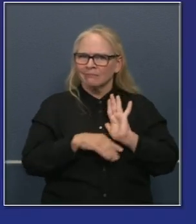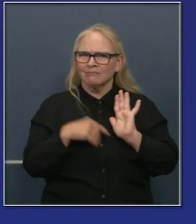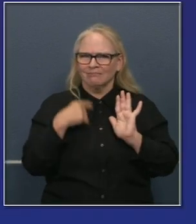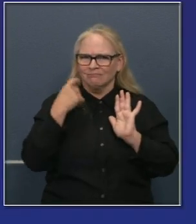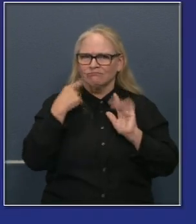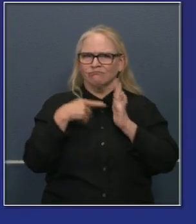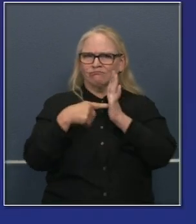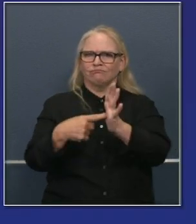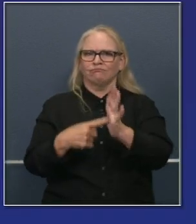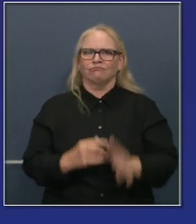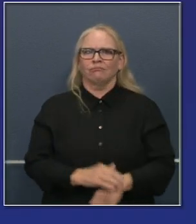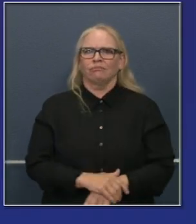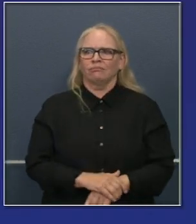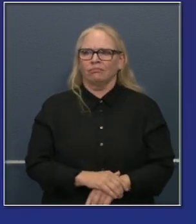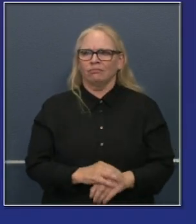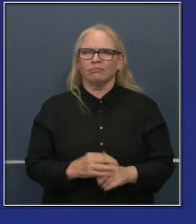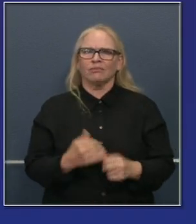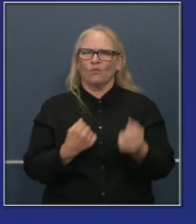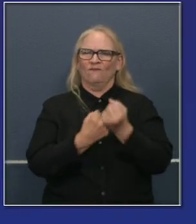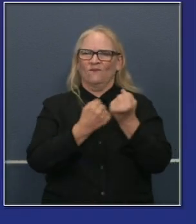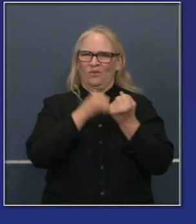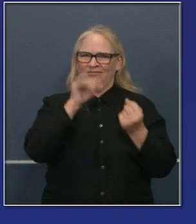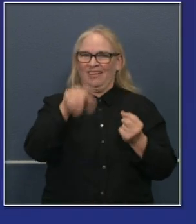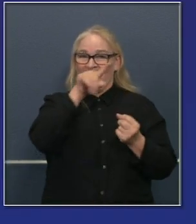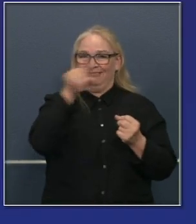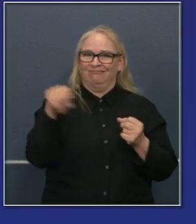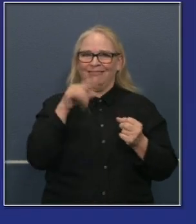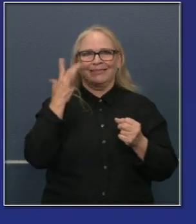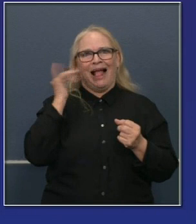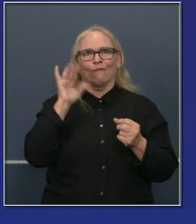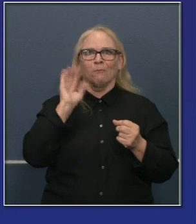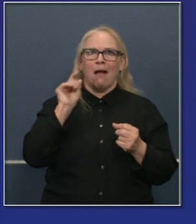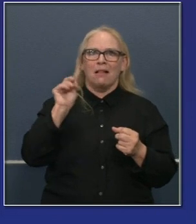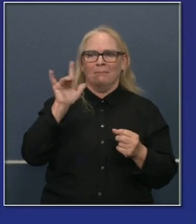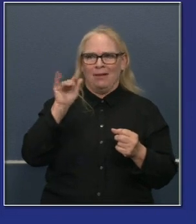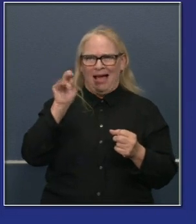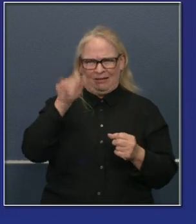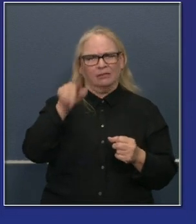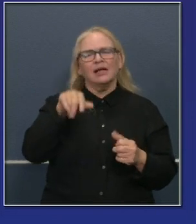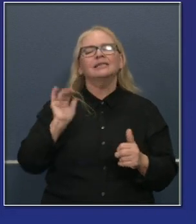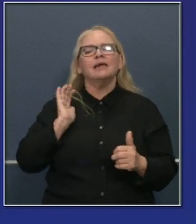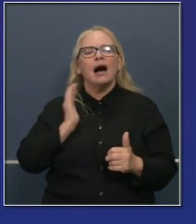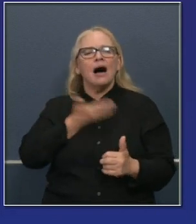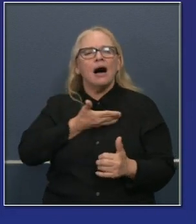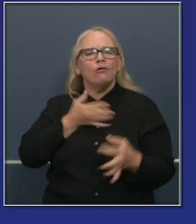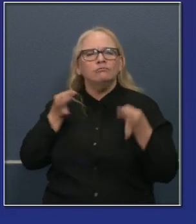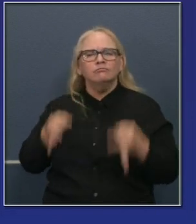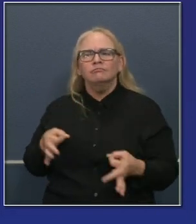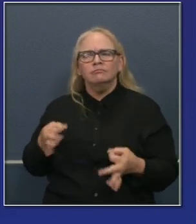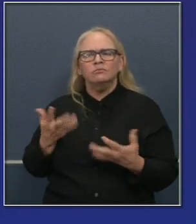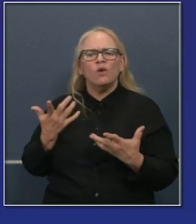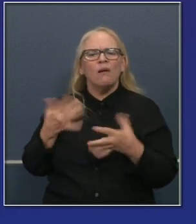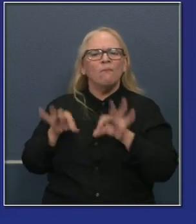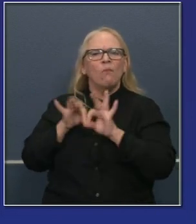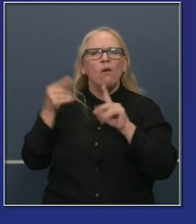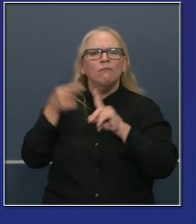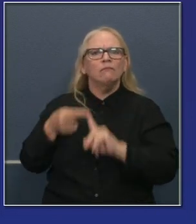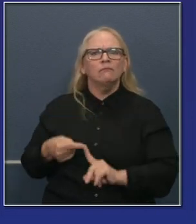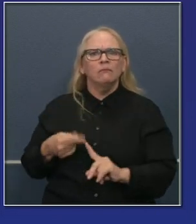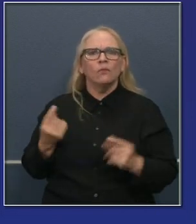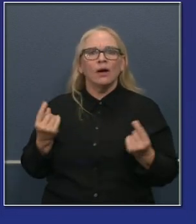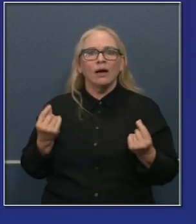be reinforced. And this was a slide about what is our bottom line, because I think it goes to the heart of your question and to the heart of the moment we're